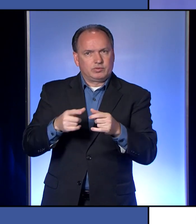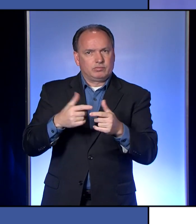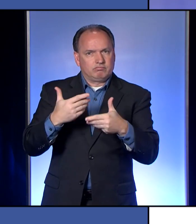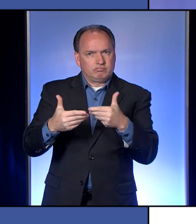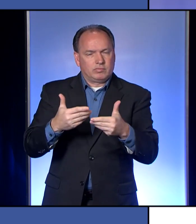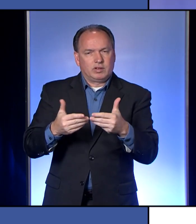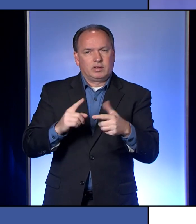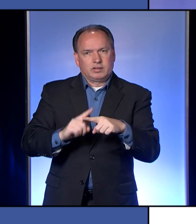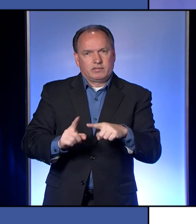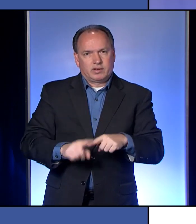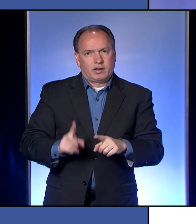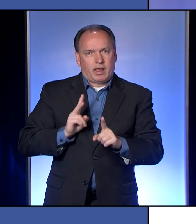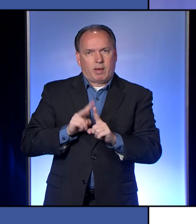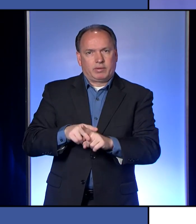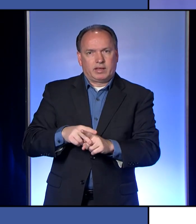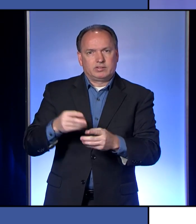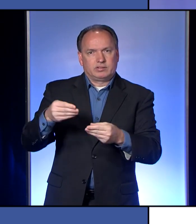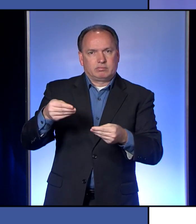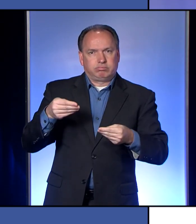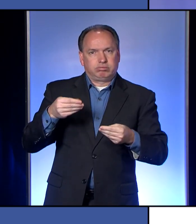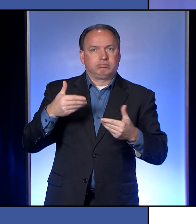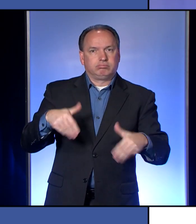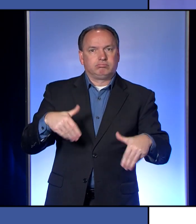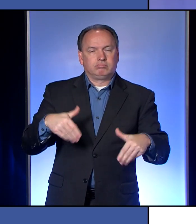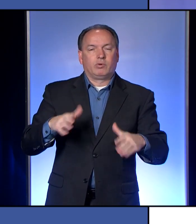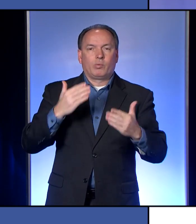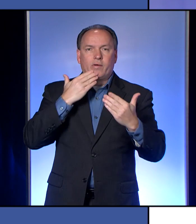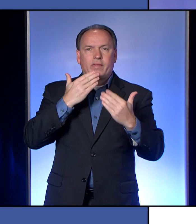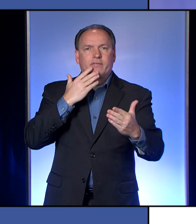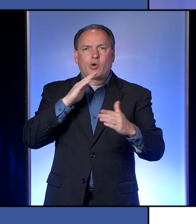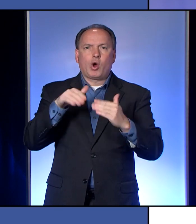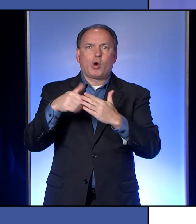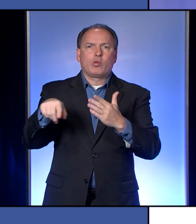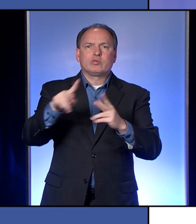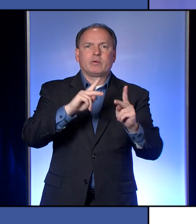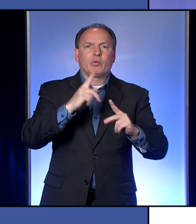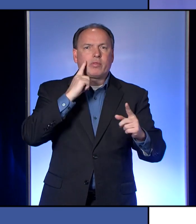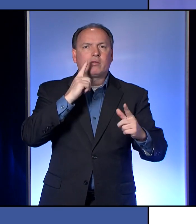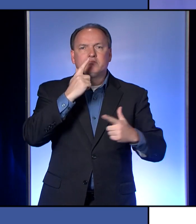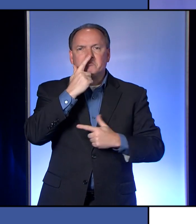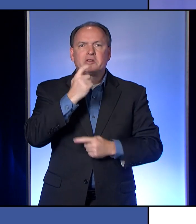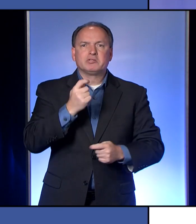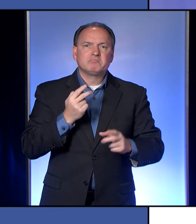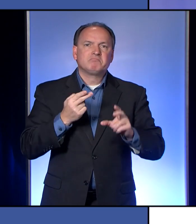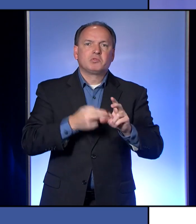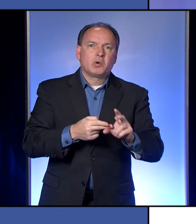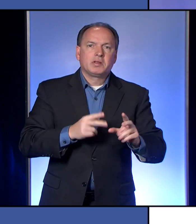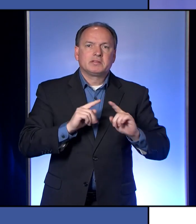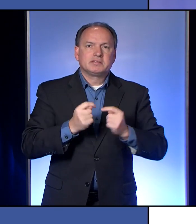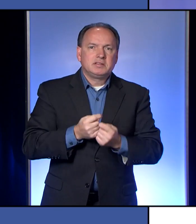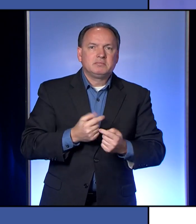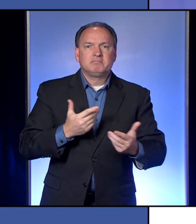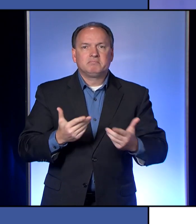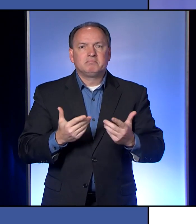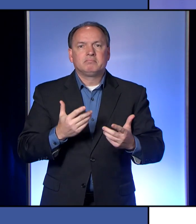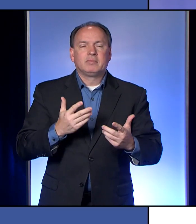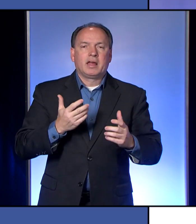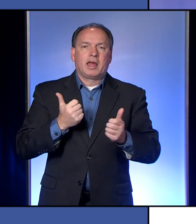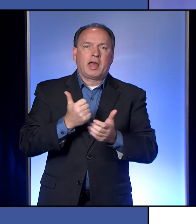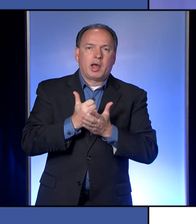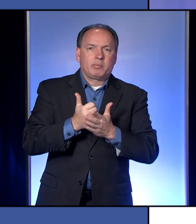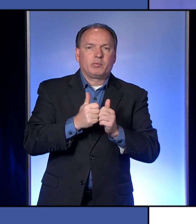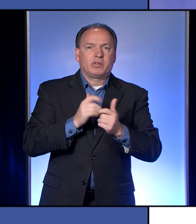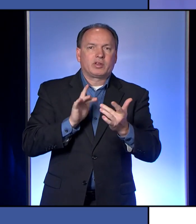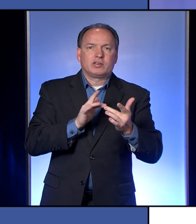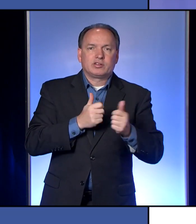the multiple applications they got, and we're really grateful for all those people who came forward and said they might want to be part of our team and help us with this contact